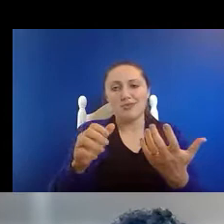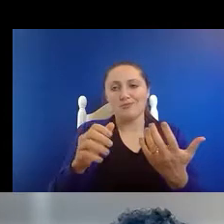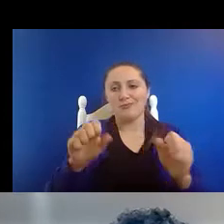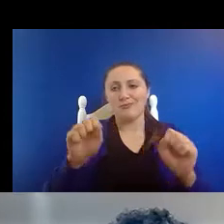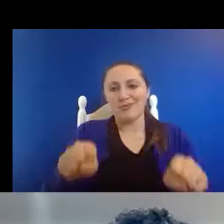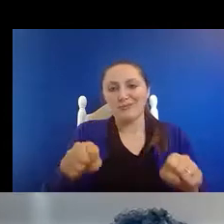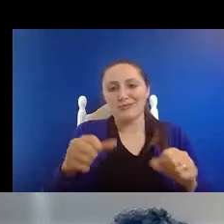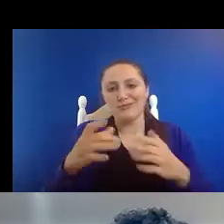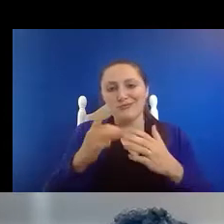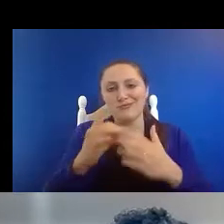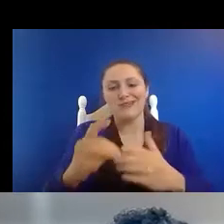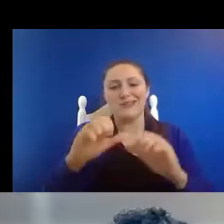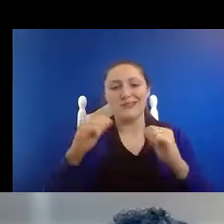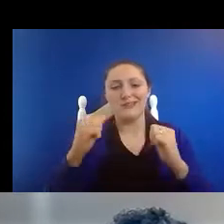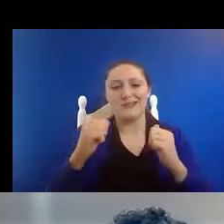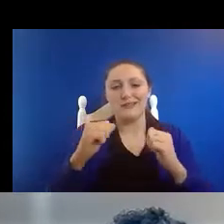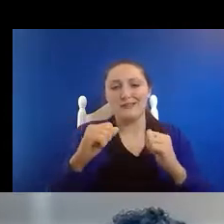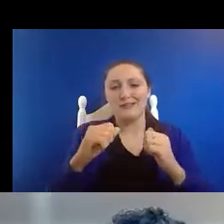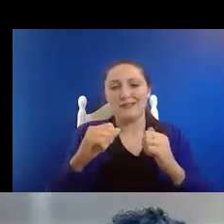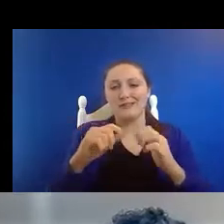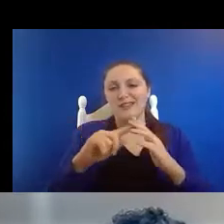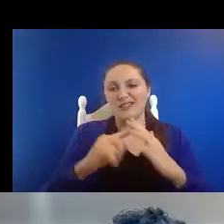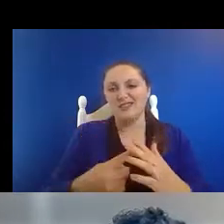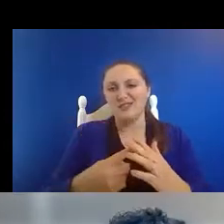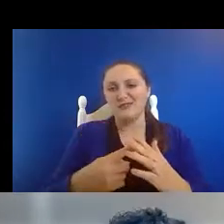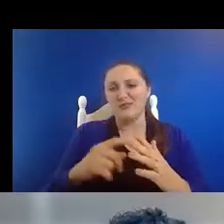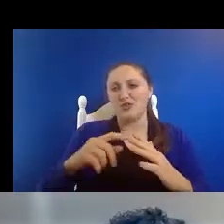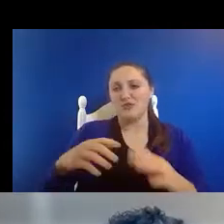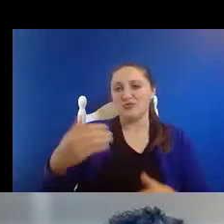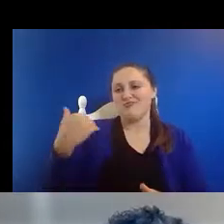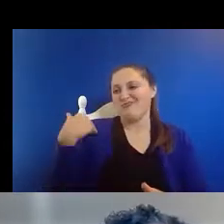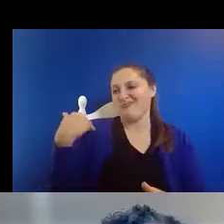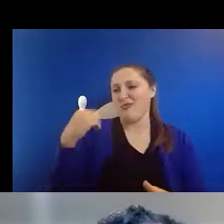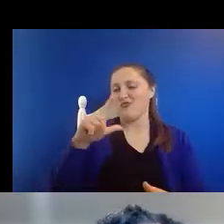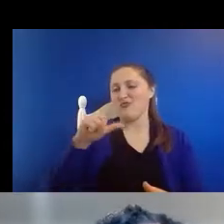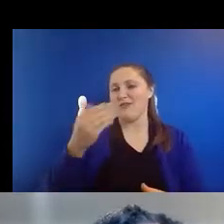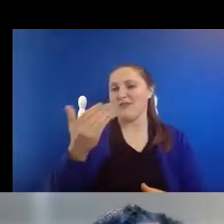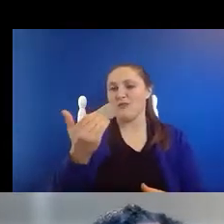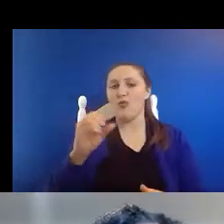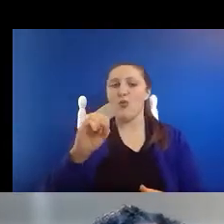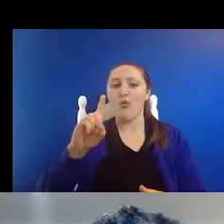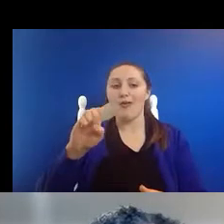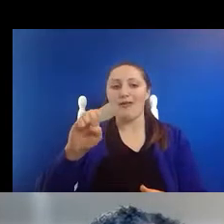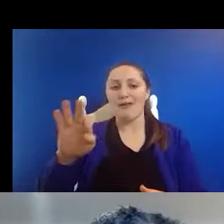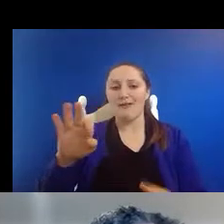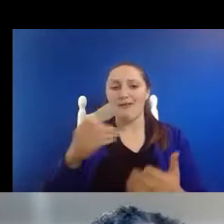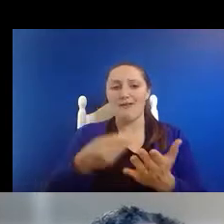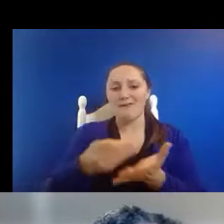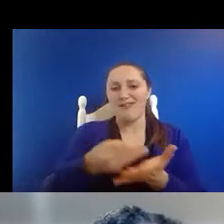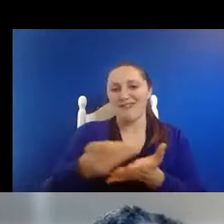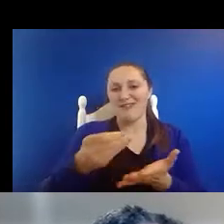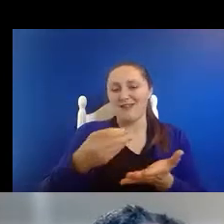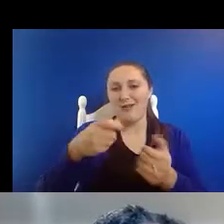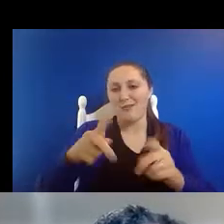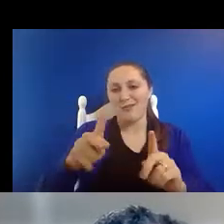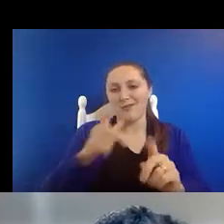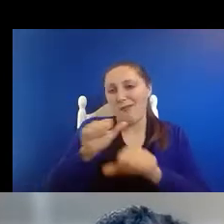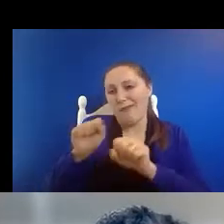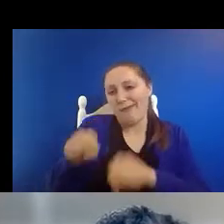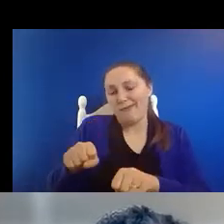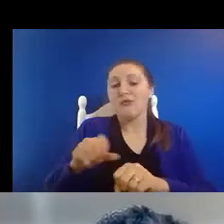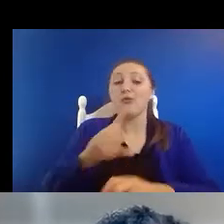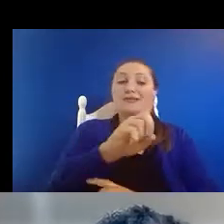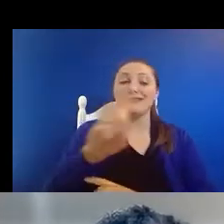in 2015 with the ODEP funding opportunity. So at that time, the DD Council secured